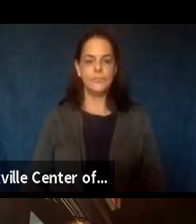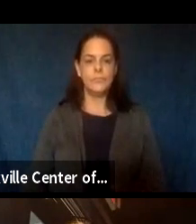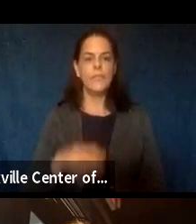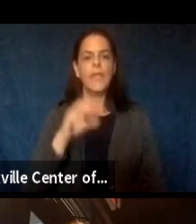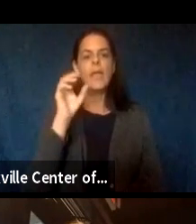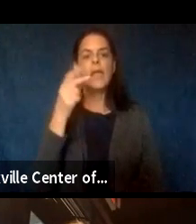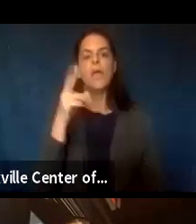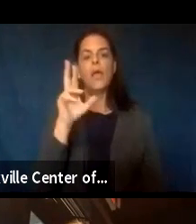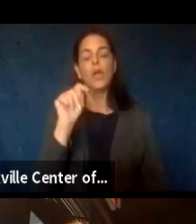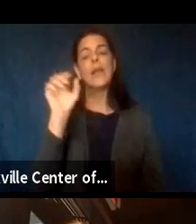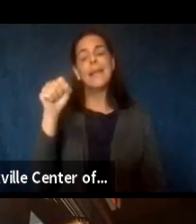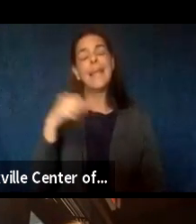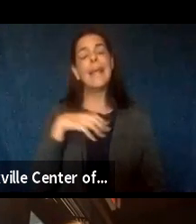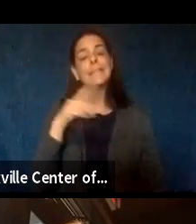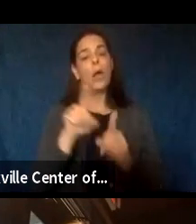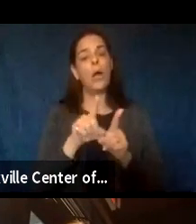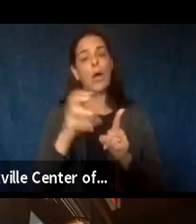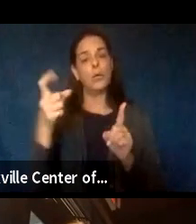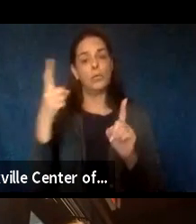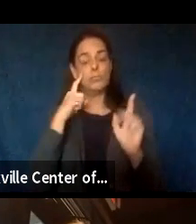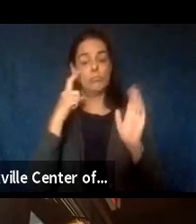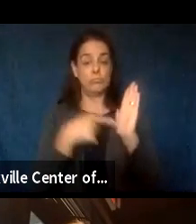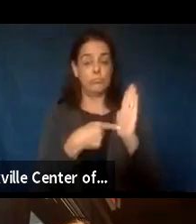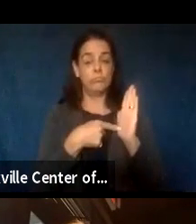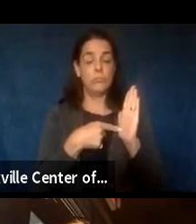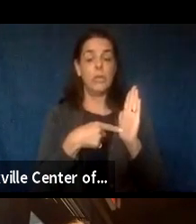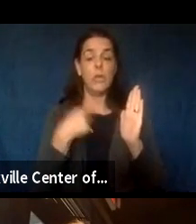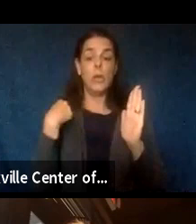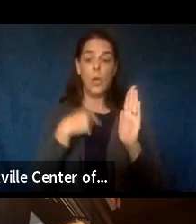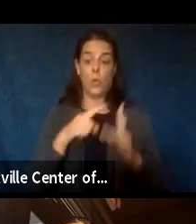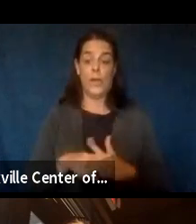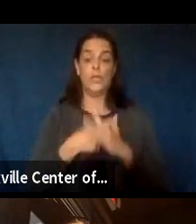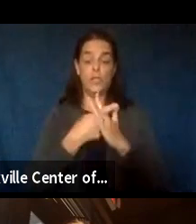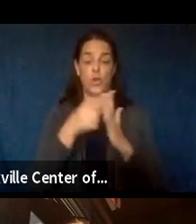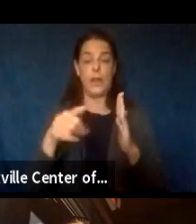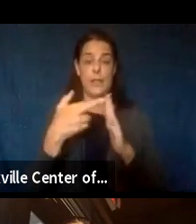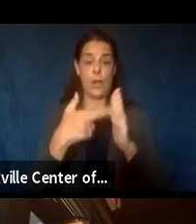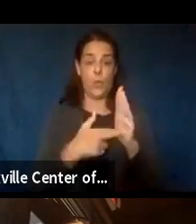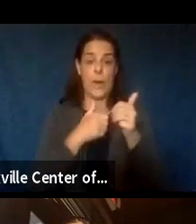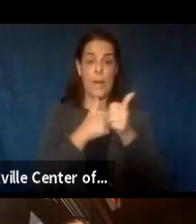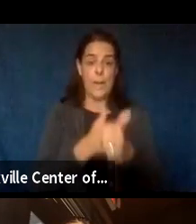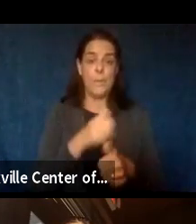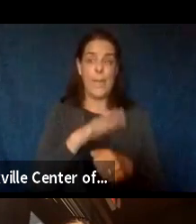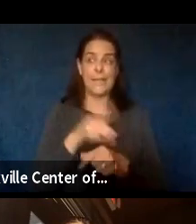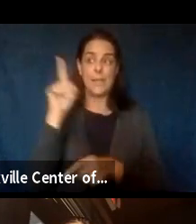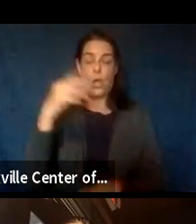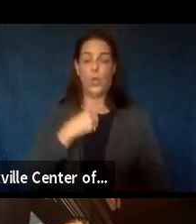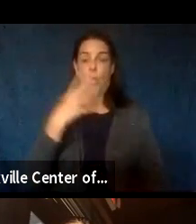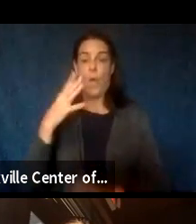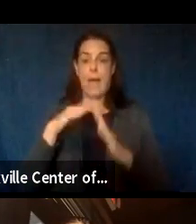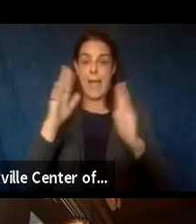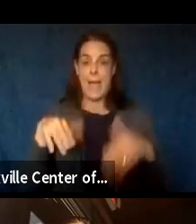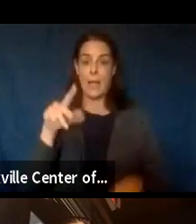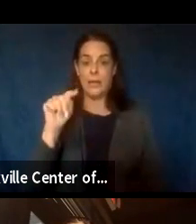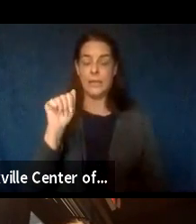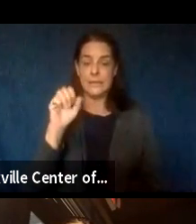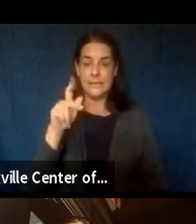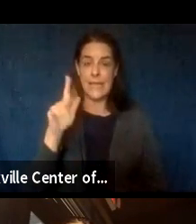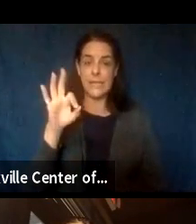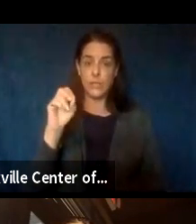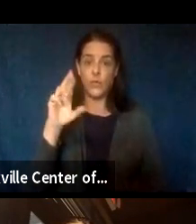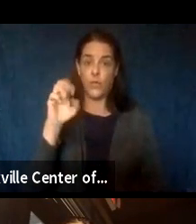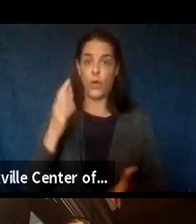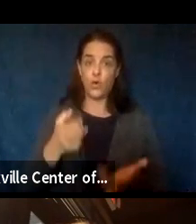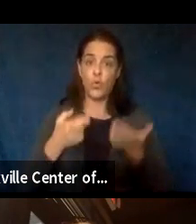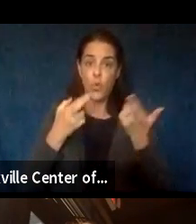Yes, and I'd like to point out that we initiated this regulation based on the White House task force